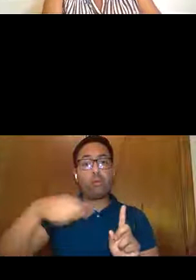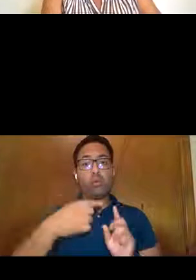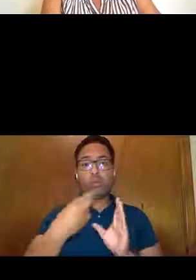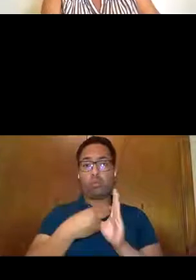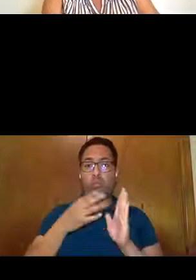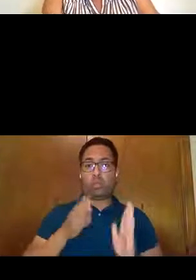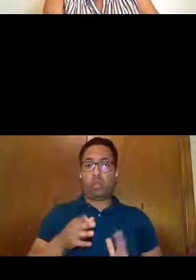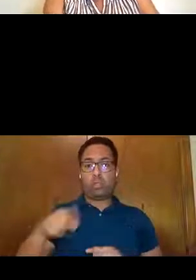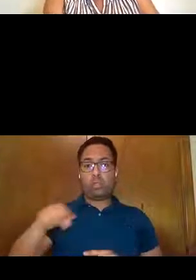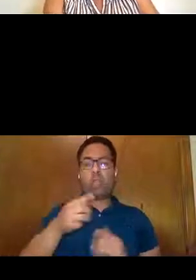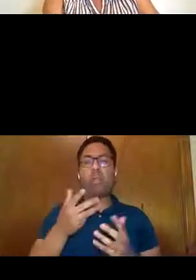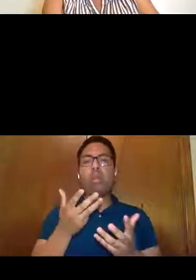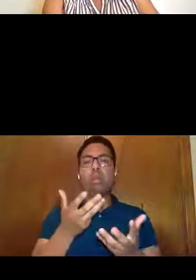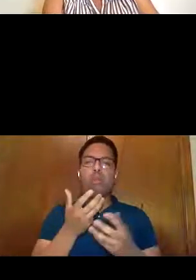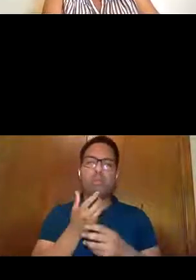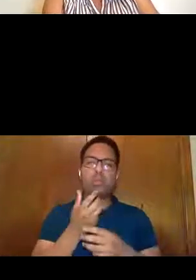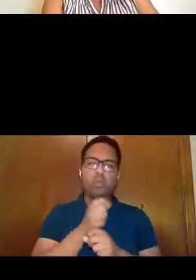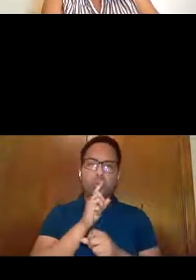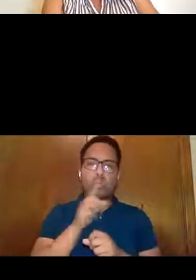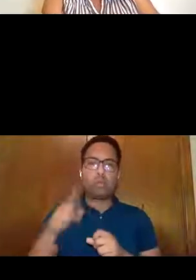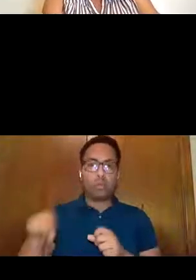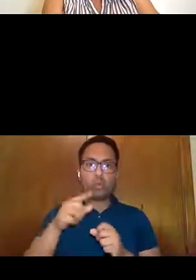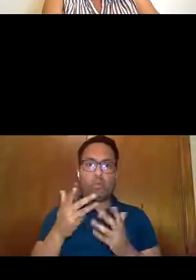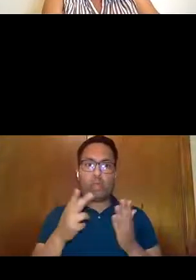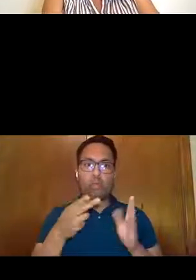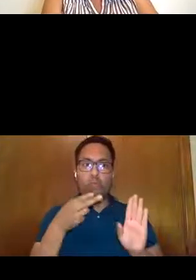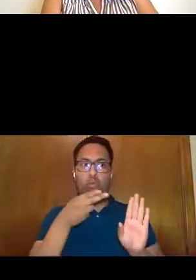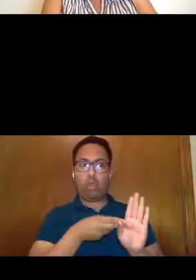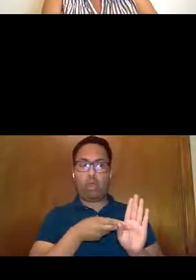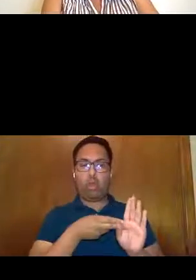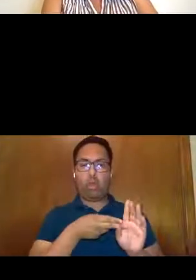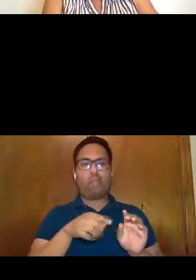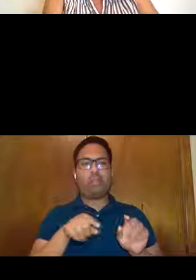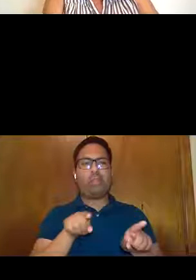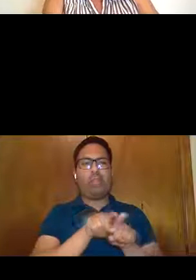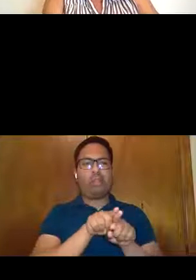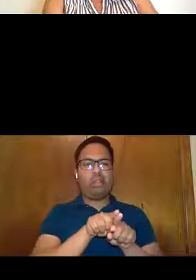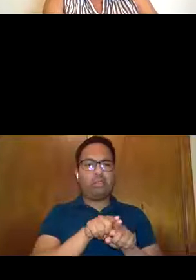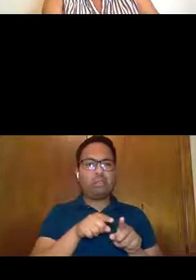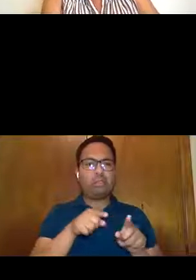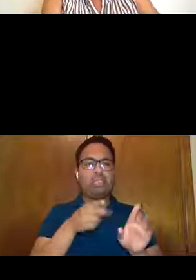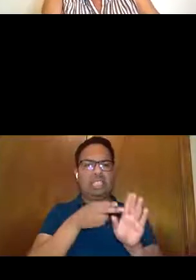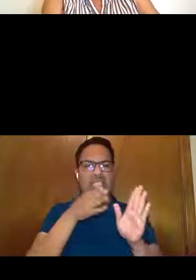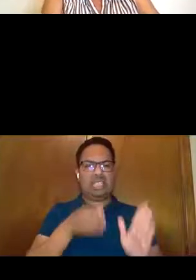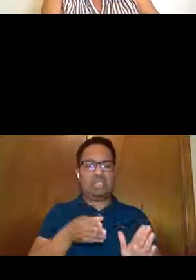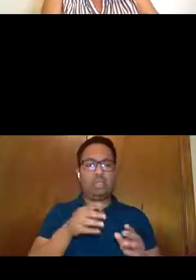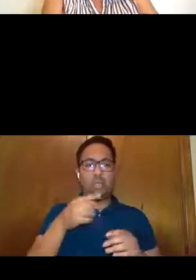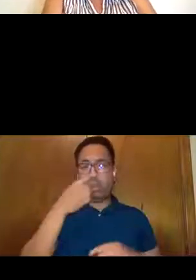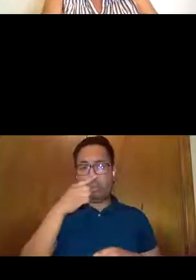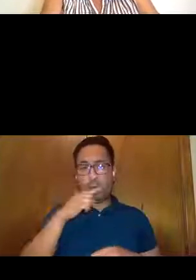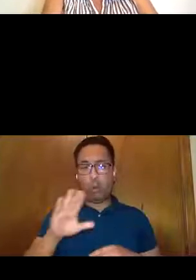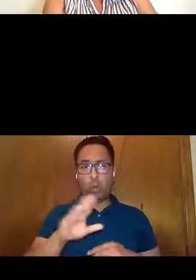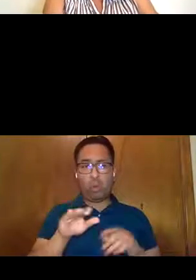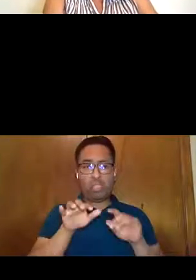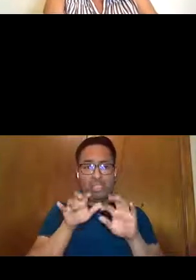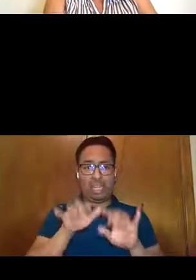make sure that we have you logged as in attendance. If you could please, in the chat, go in and type your